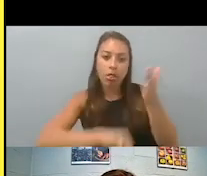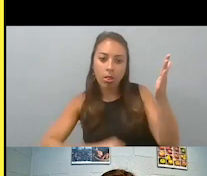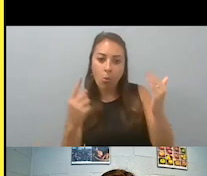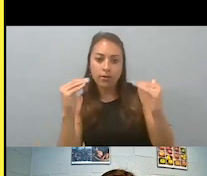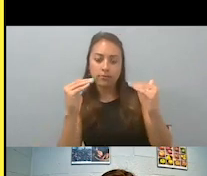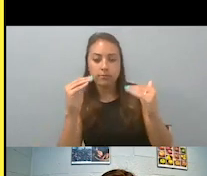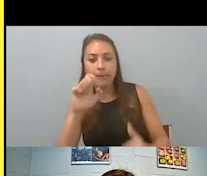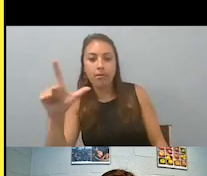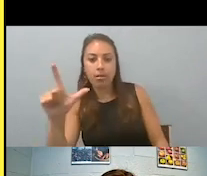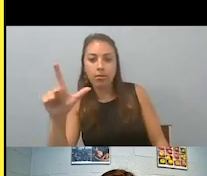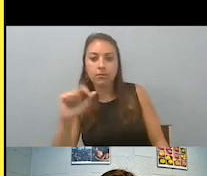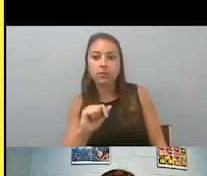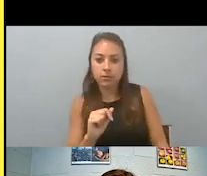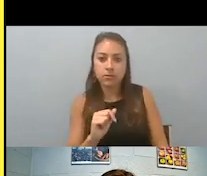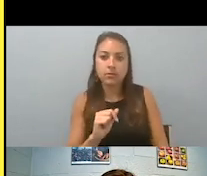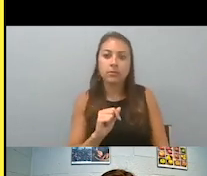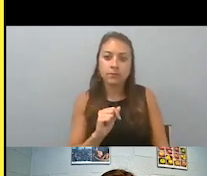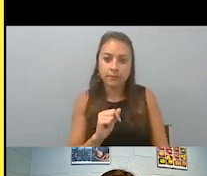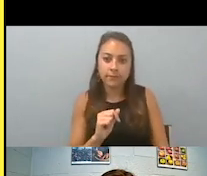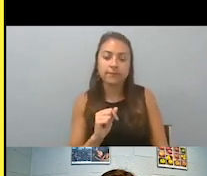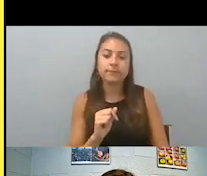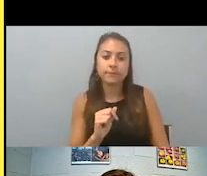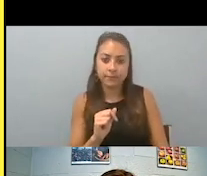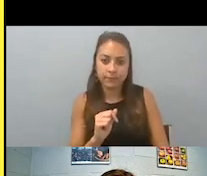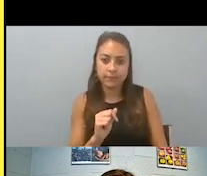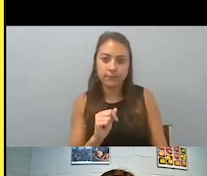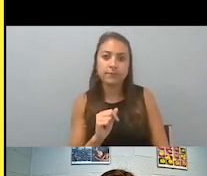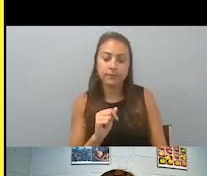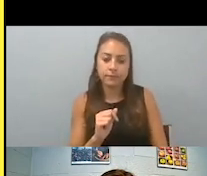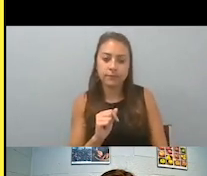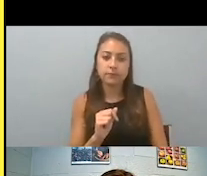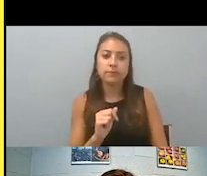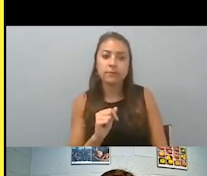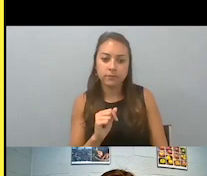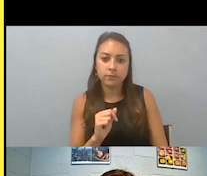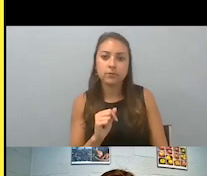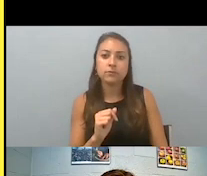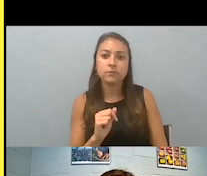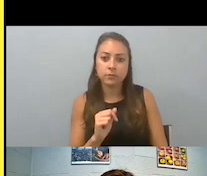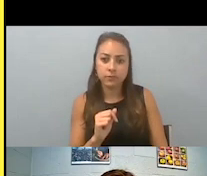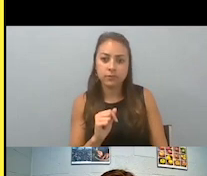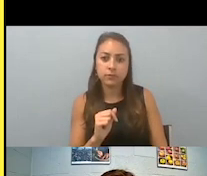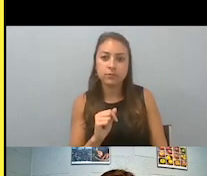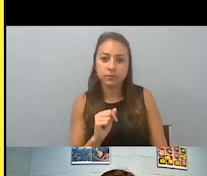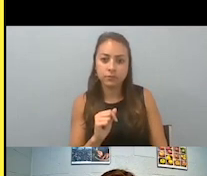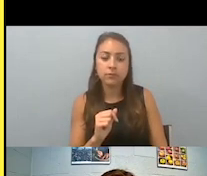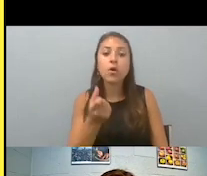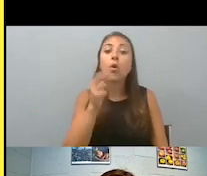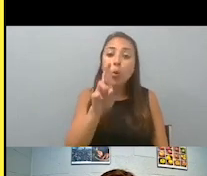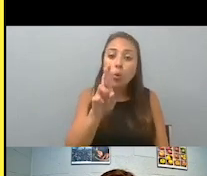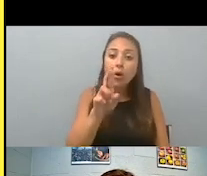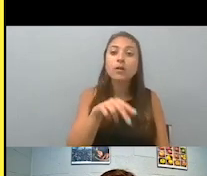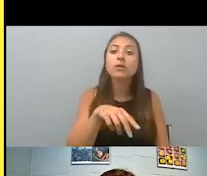swiping at the door at the VDub or at the Ratty and having a meal deducted from their account, they swipe at the register to pay for their items and have a